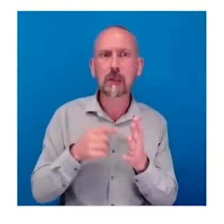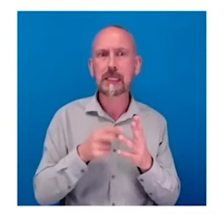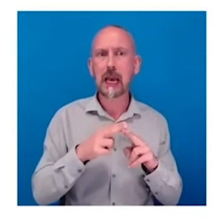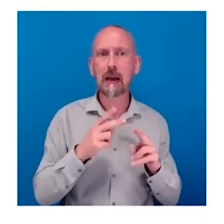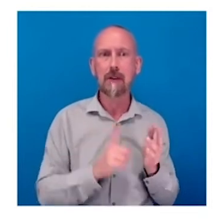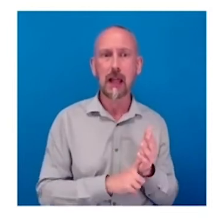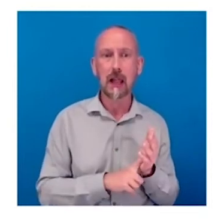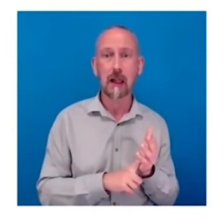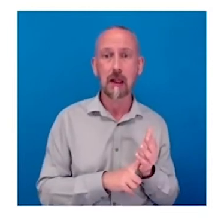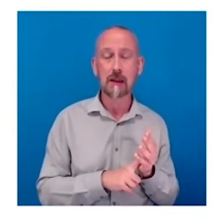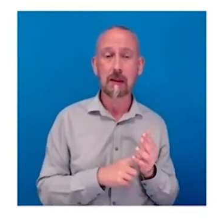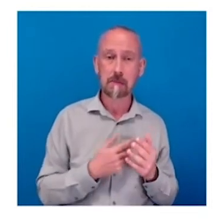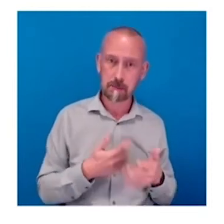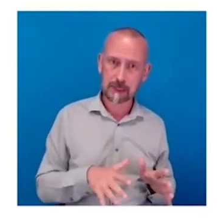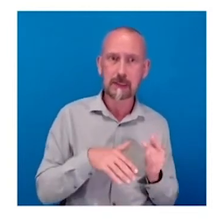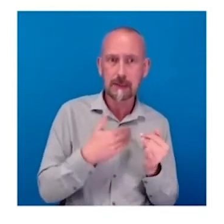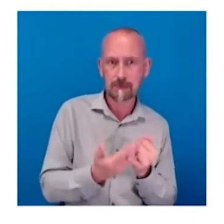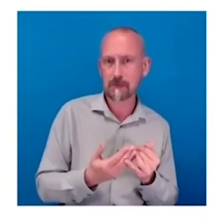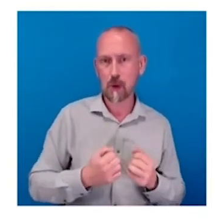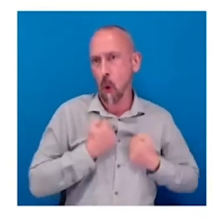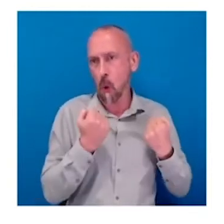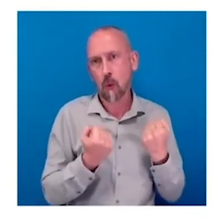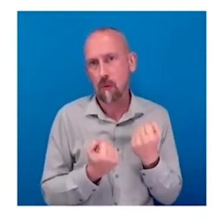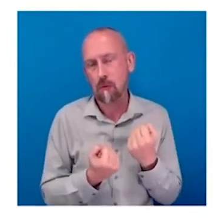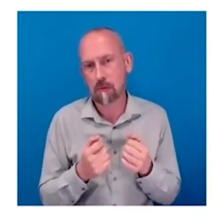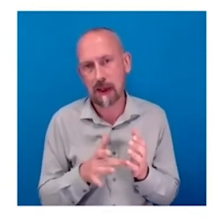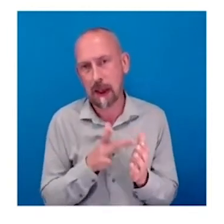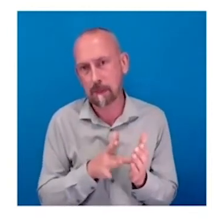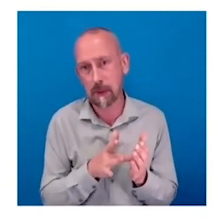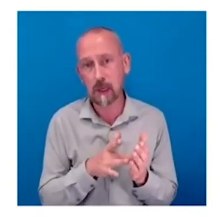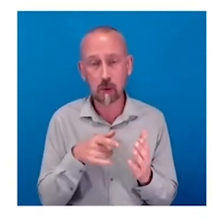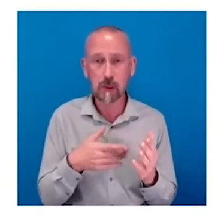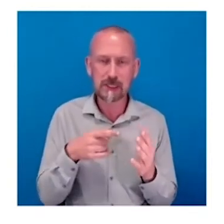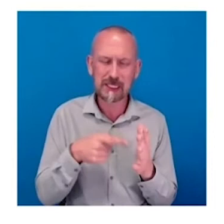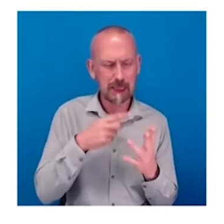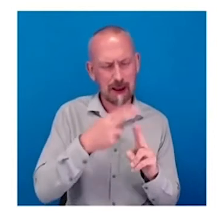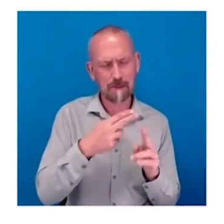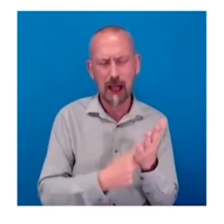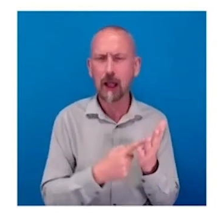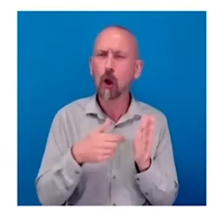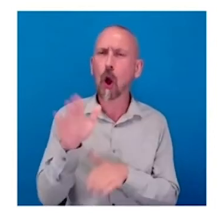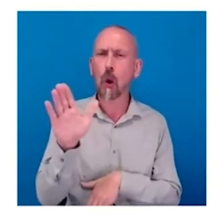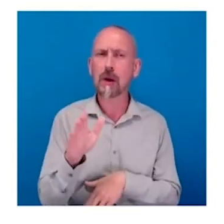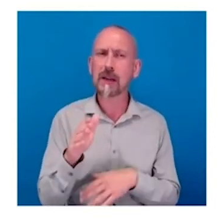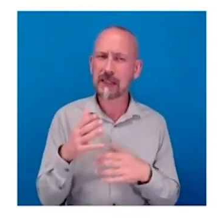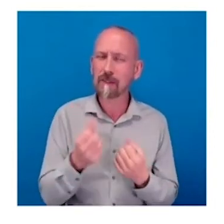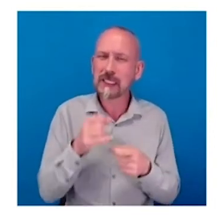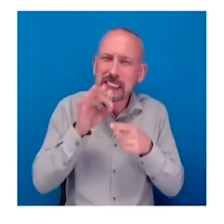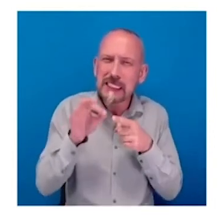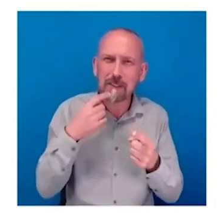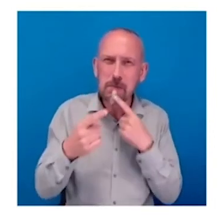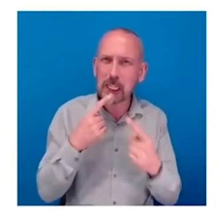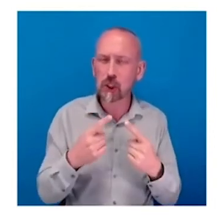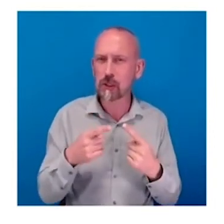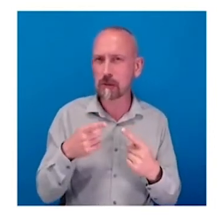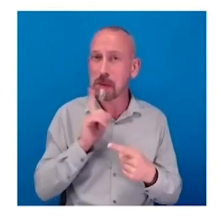gives detailed information that people need. We've all heard the expression, information is power. It